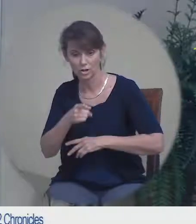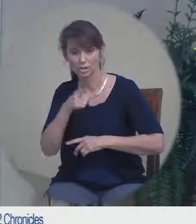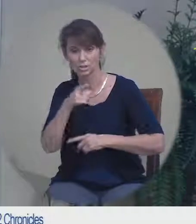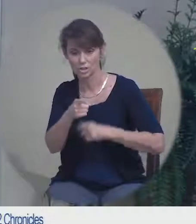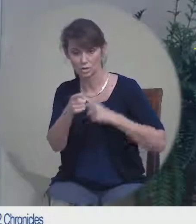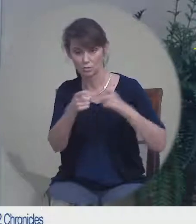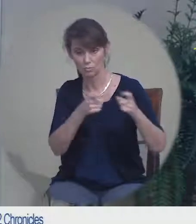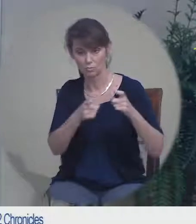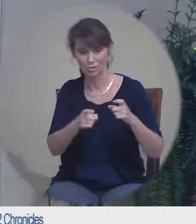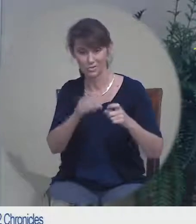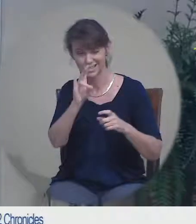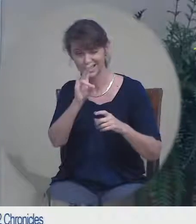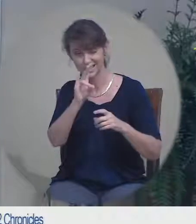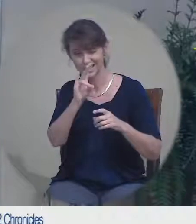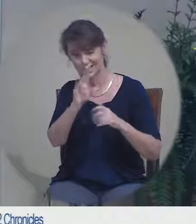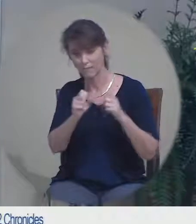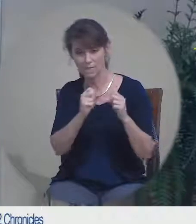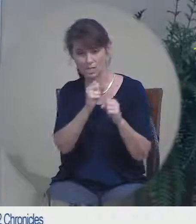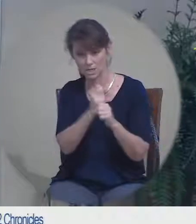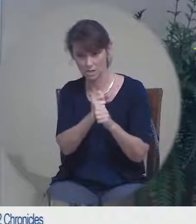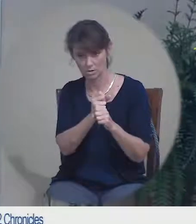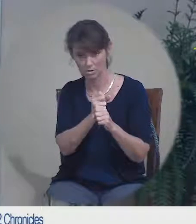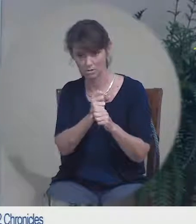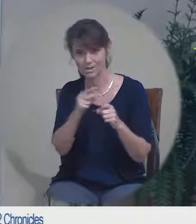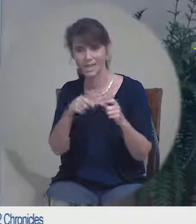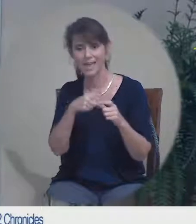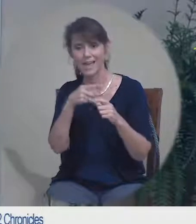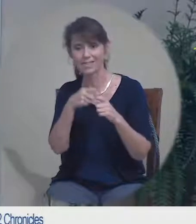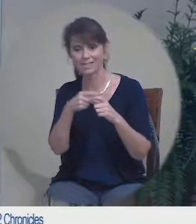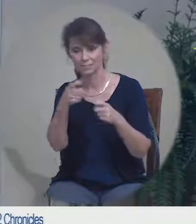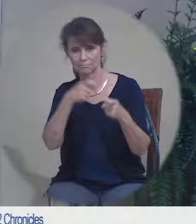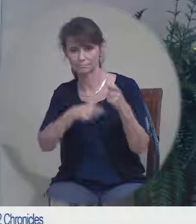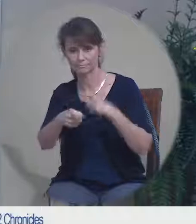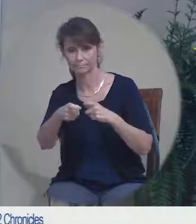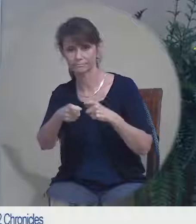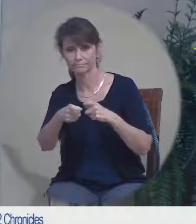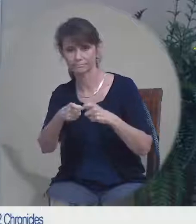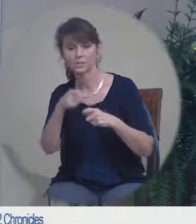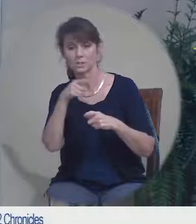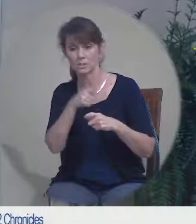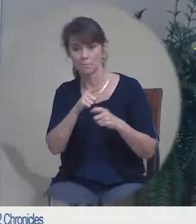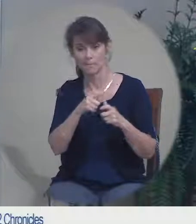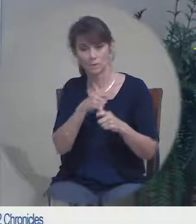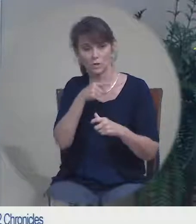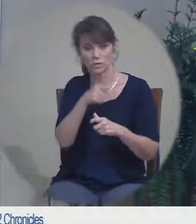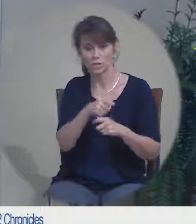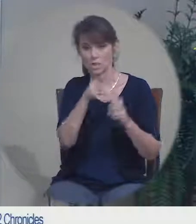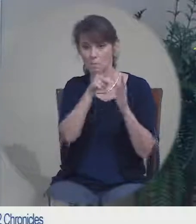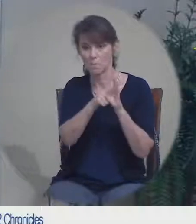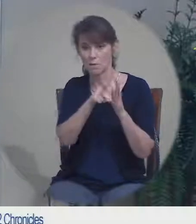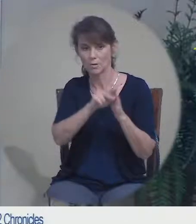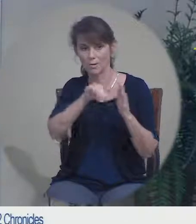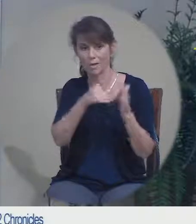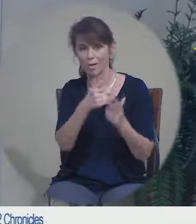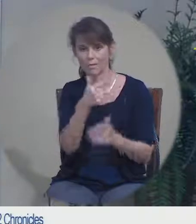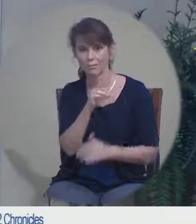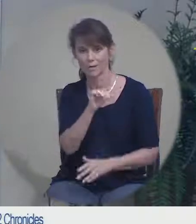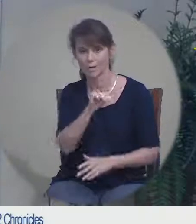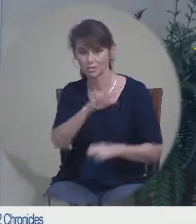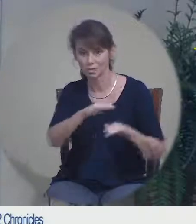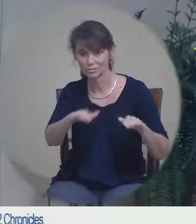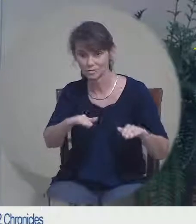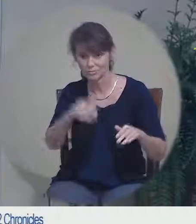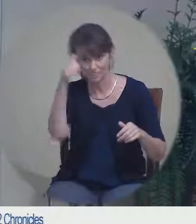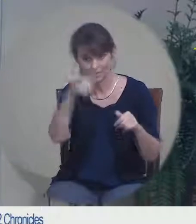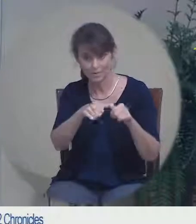for roughly 7 years before she was deposed. And she murdered all of her grandchildren, but Joash